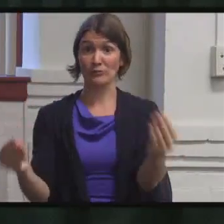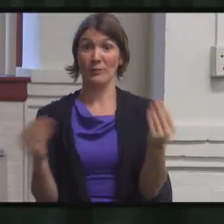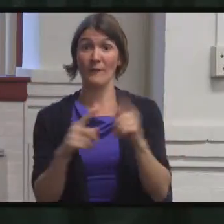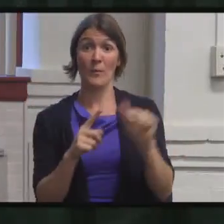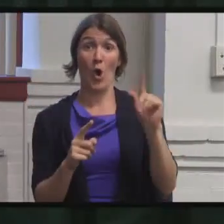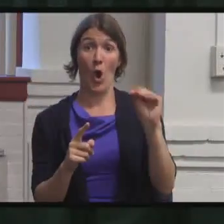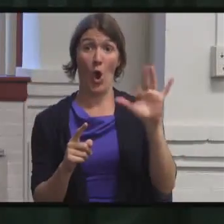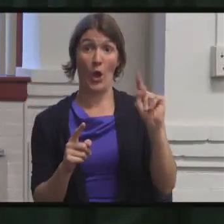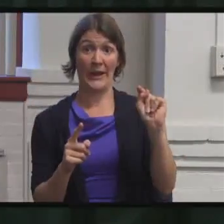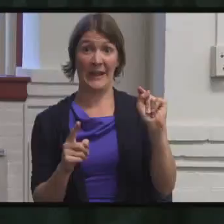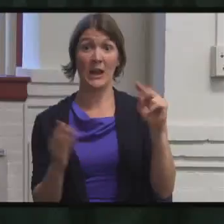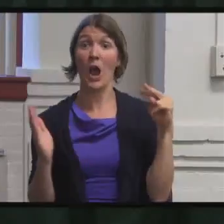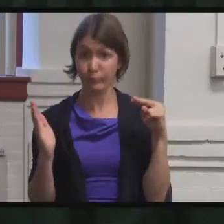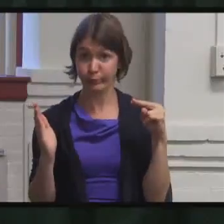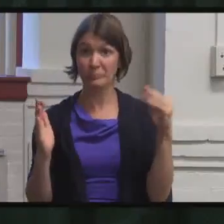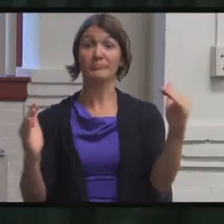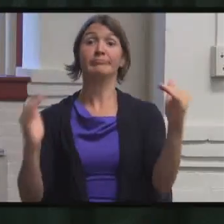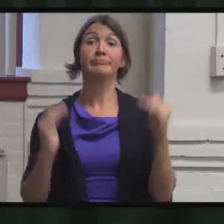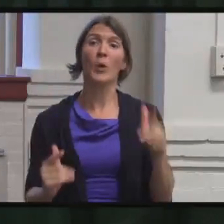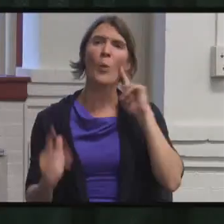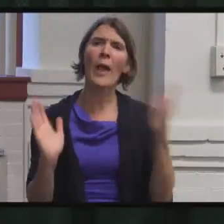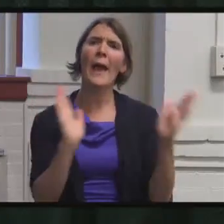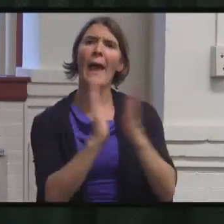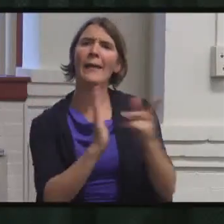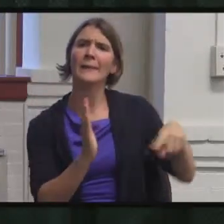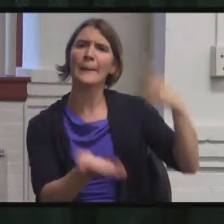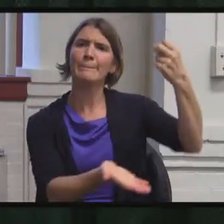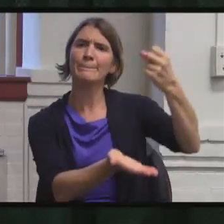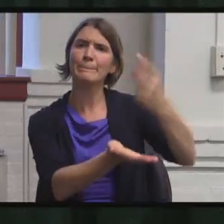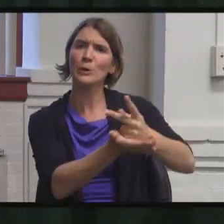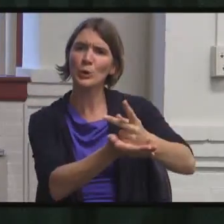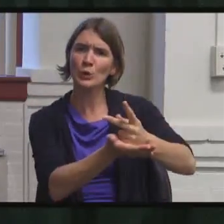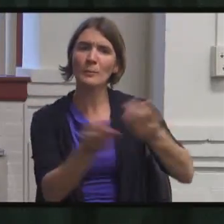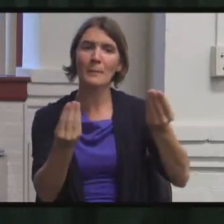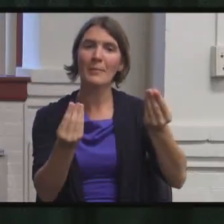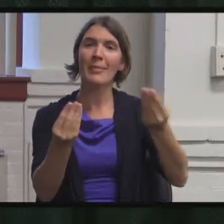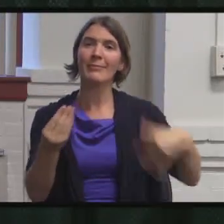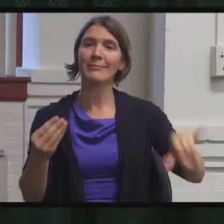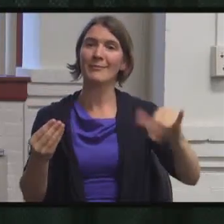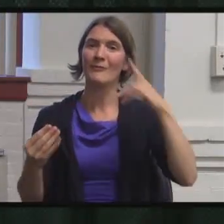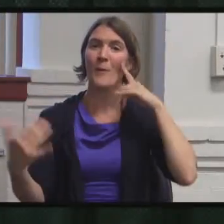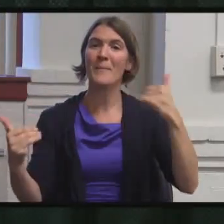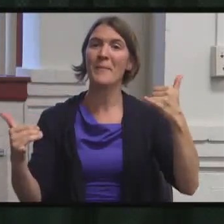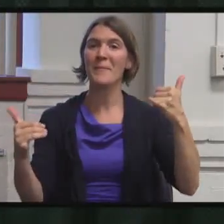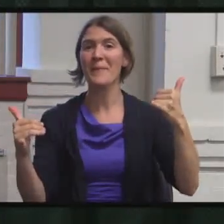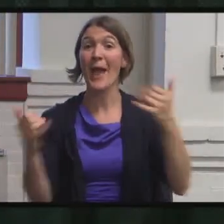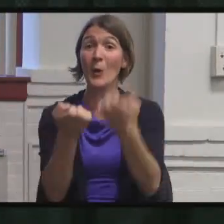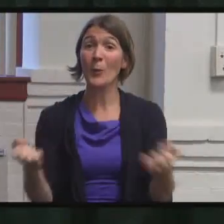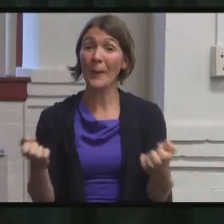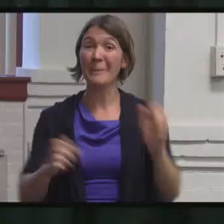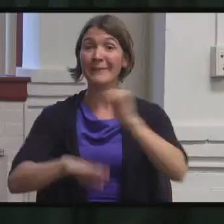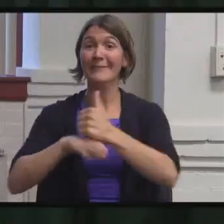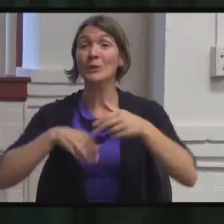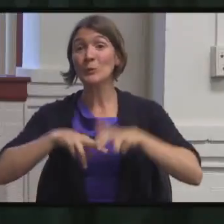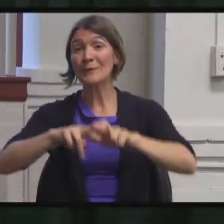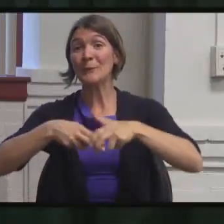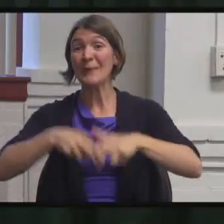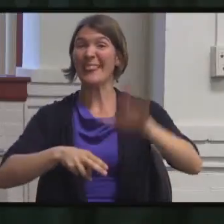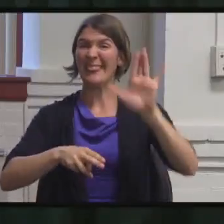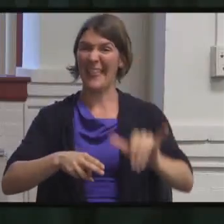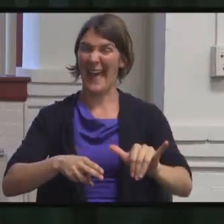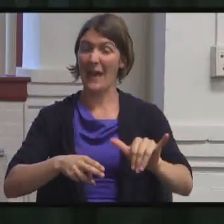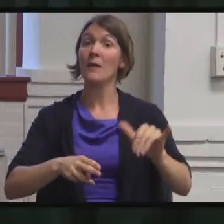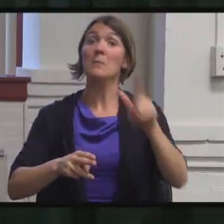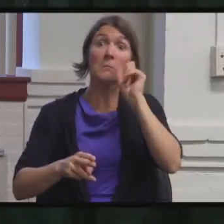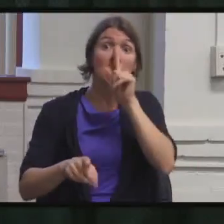auditor of accounts. They'll be asked to approve the purchase of playground equipment for the West River Park to be paid for with donated